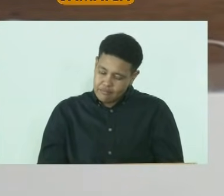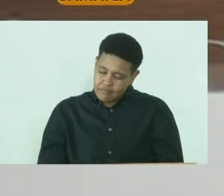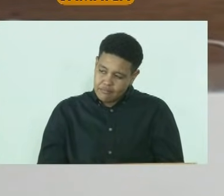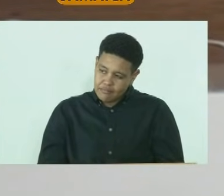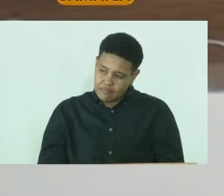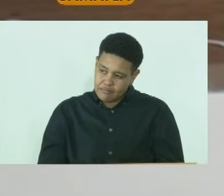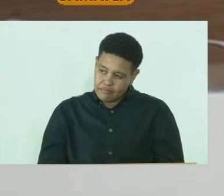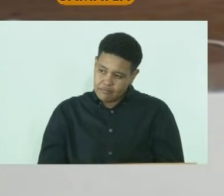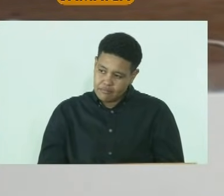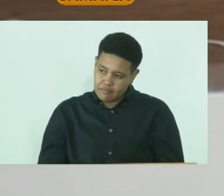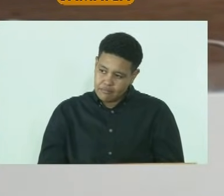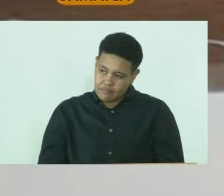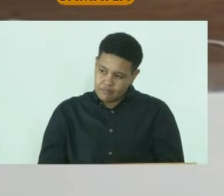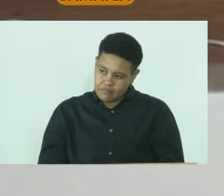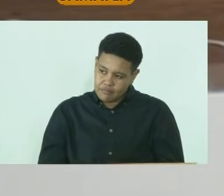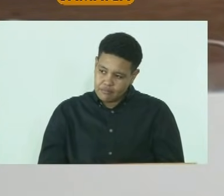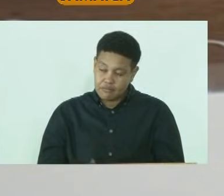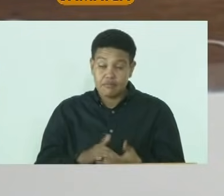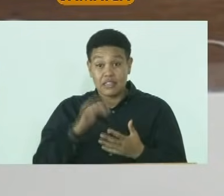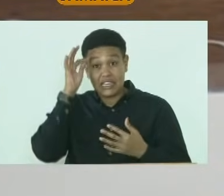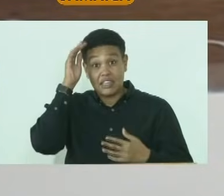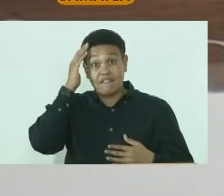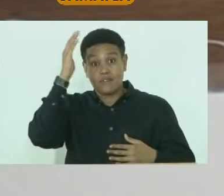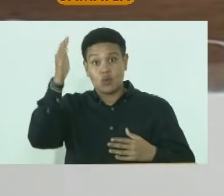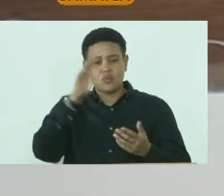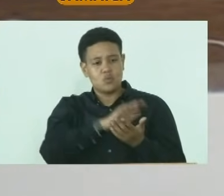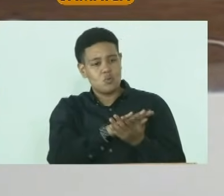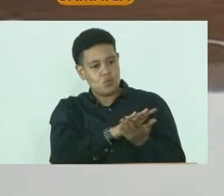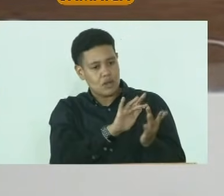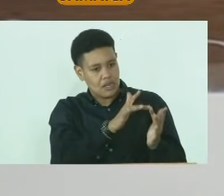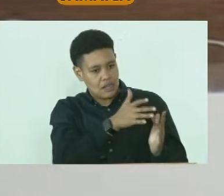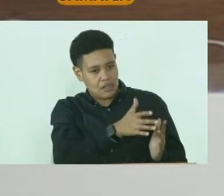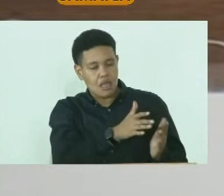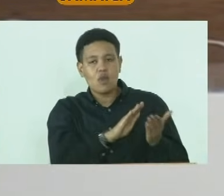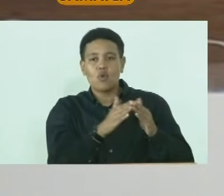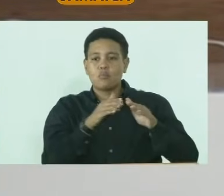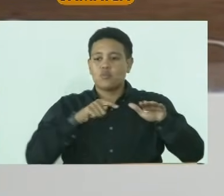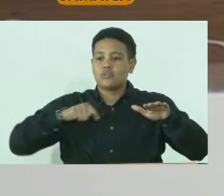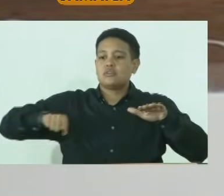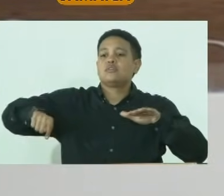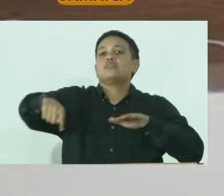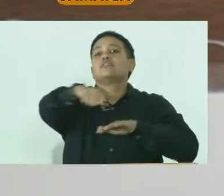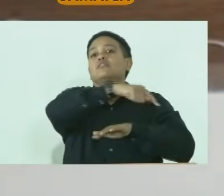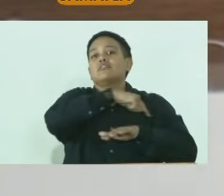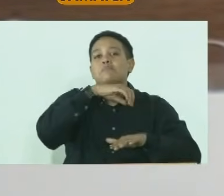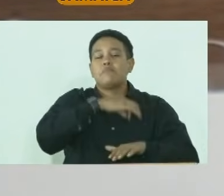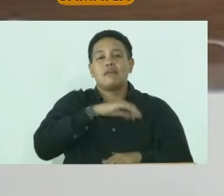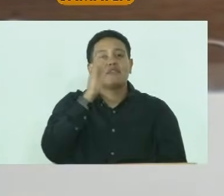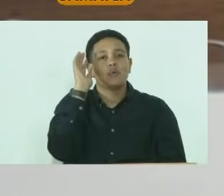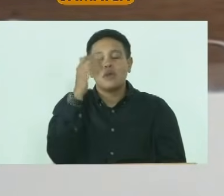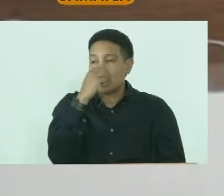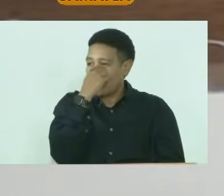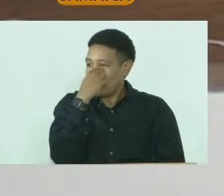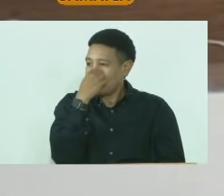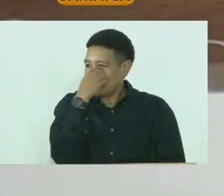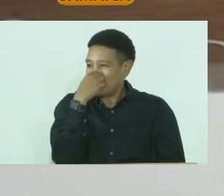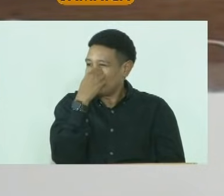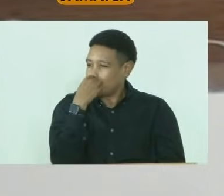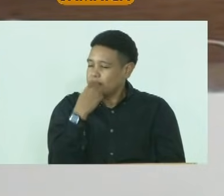anchor, and communities and districts in and around that area can benefit from it. Once again, Madam Speaker,